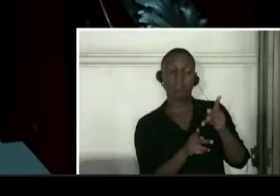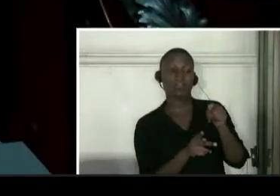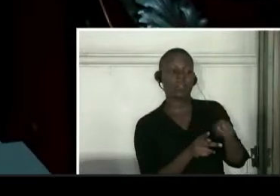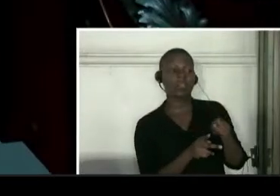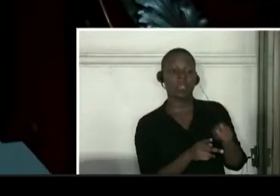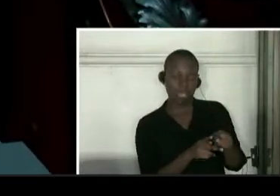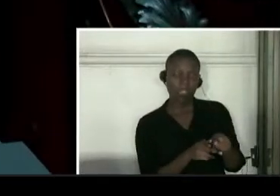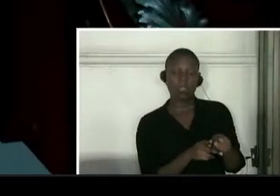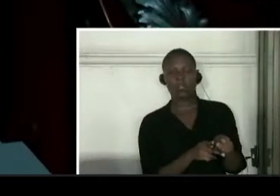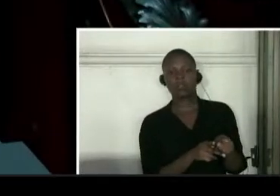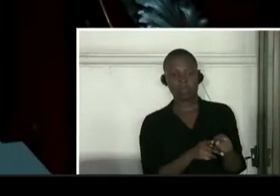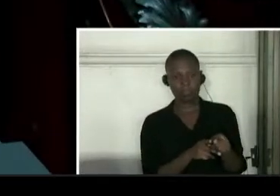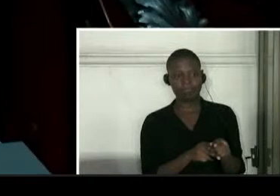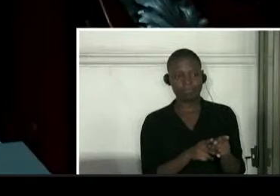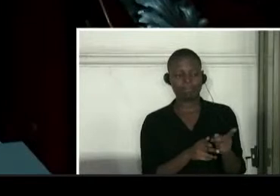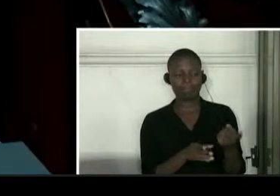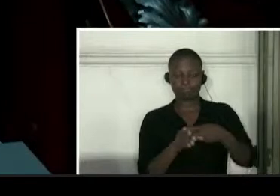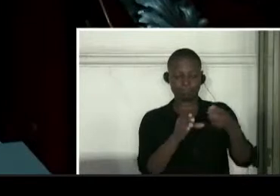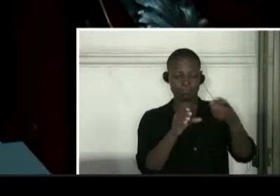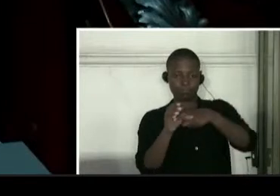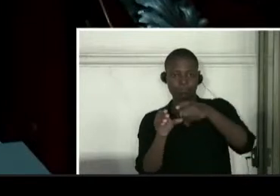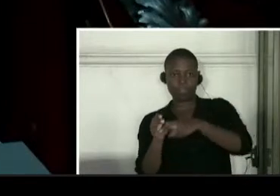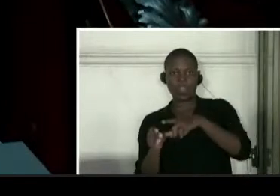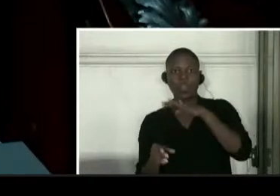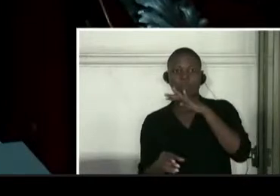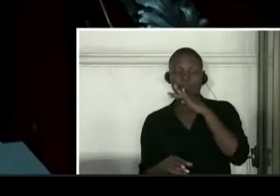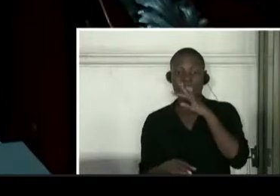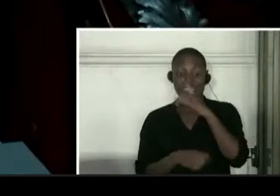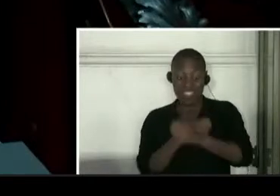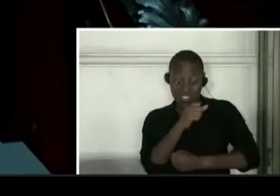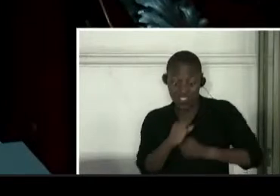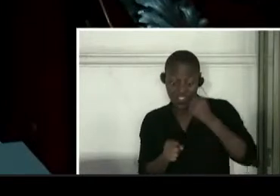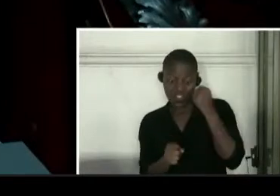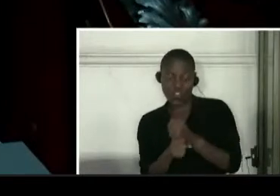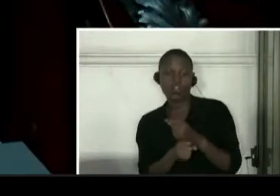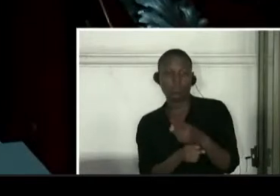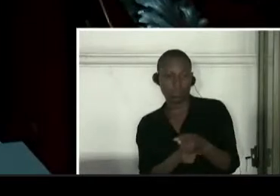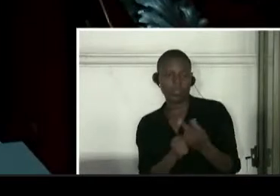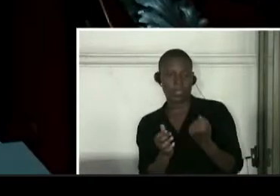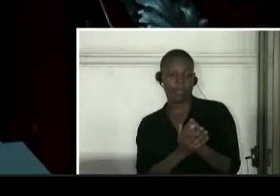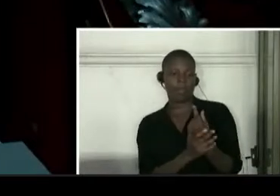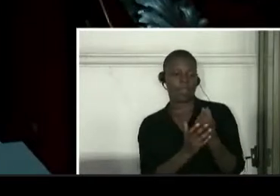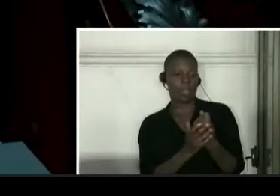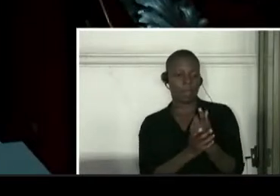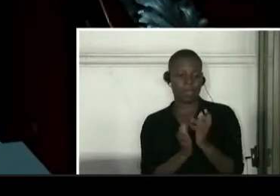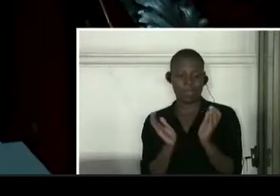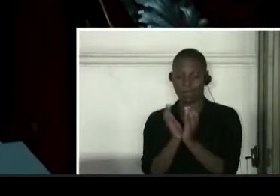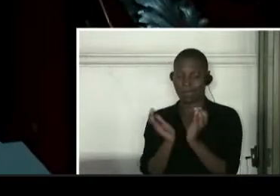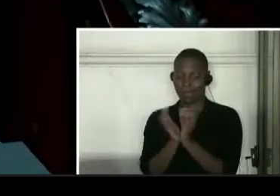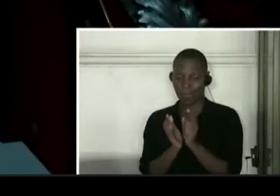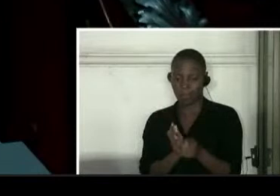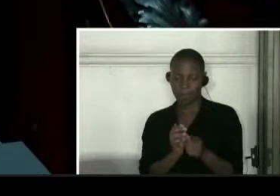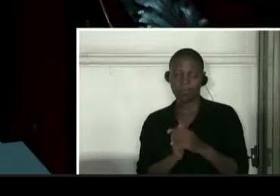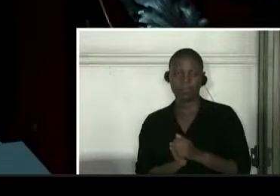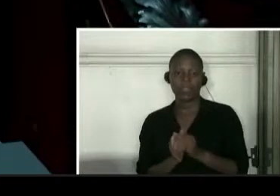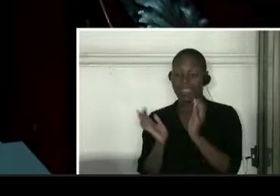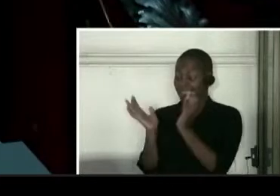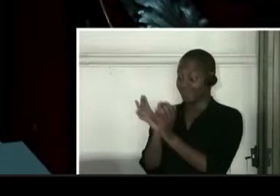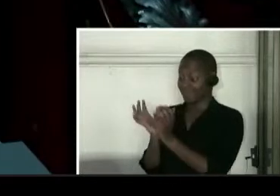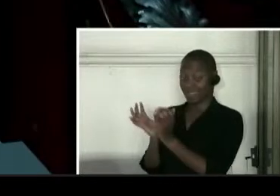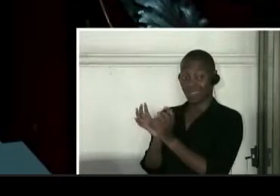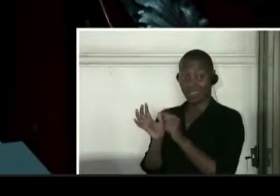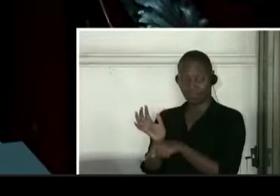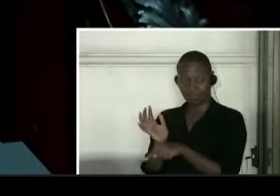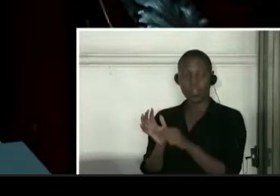African Constitution and are held once per annum. The committee held a stakeholders